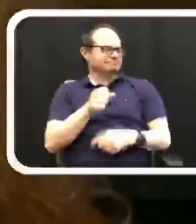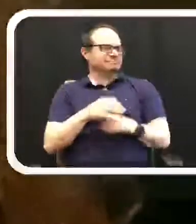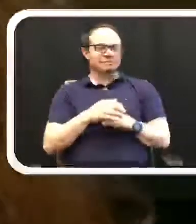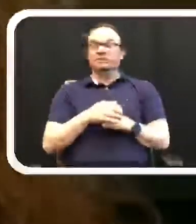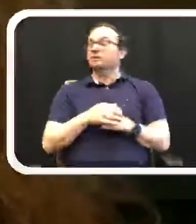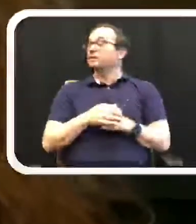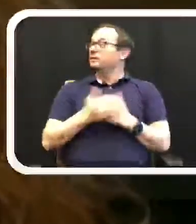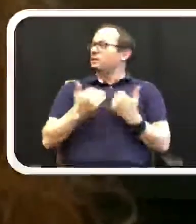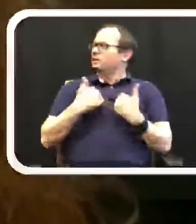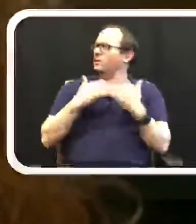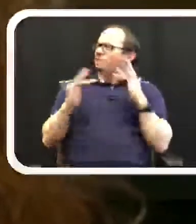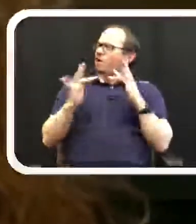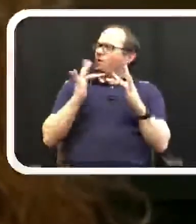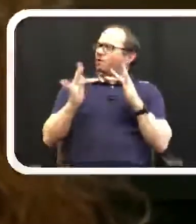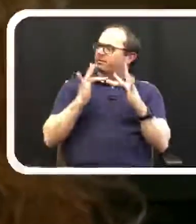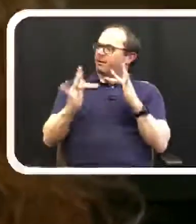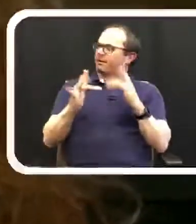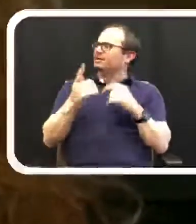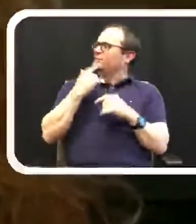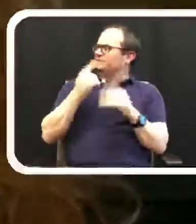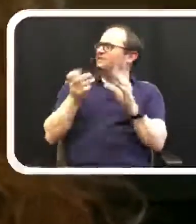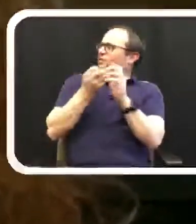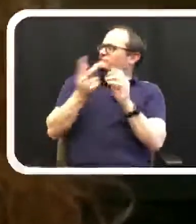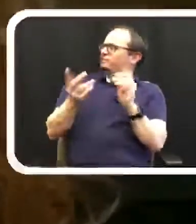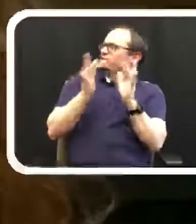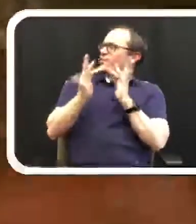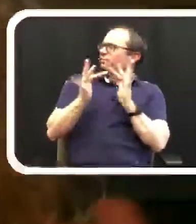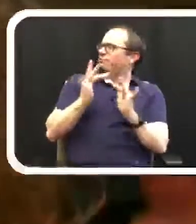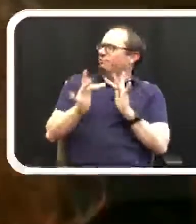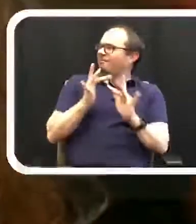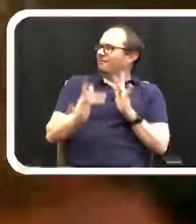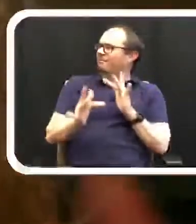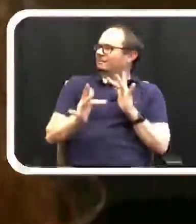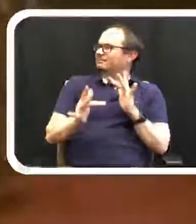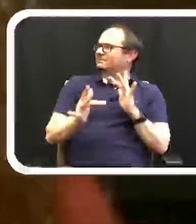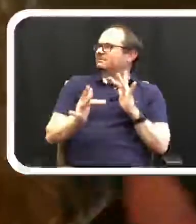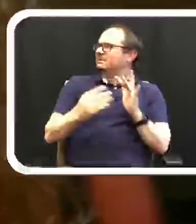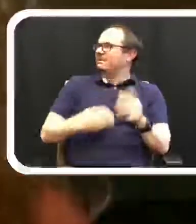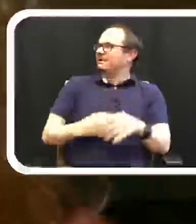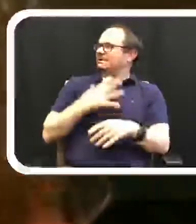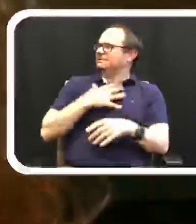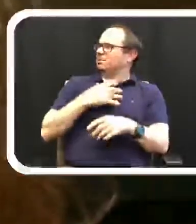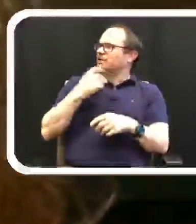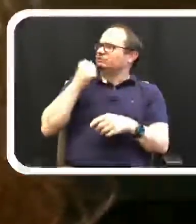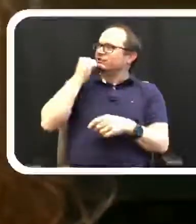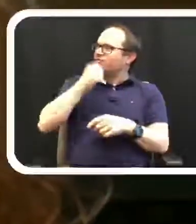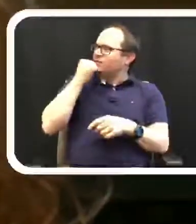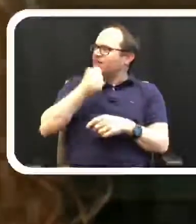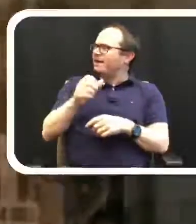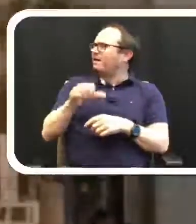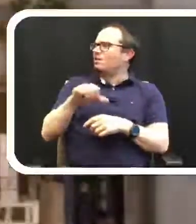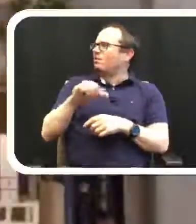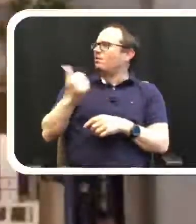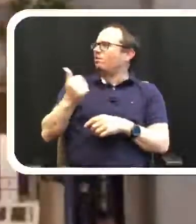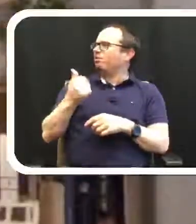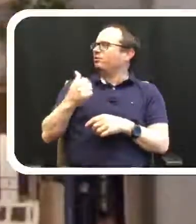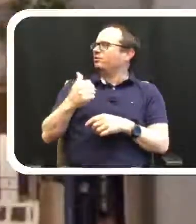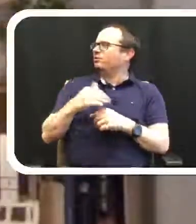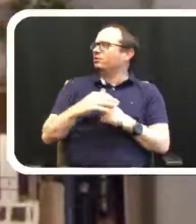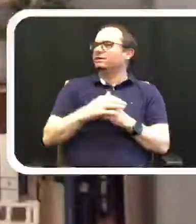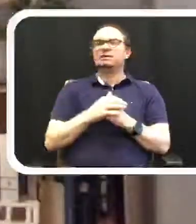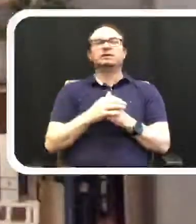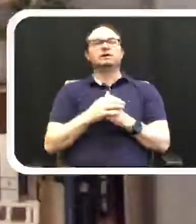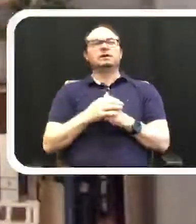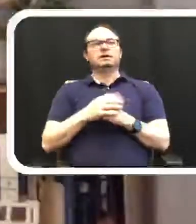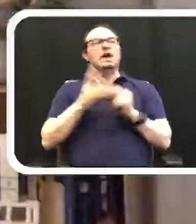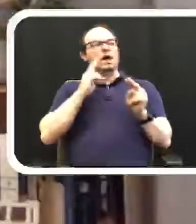are there some online resources to help you? You said there are some that'll send you, a kind of an inspiration every day. Are there some resources like that? I'll